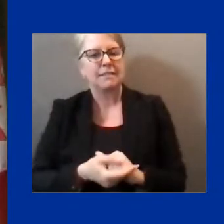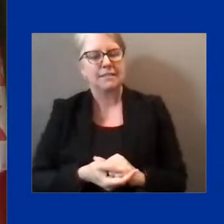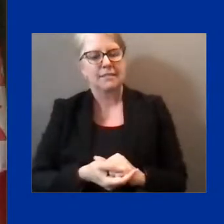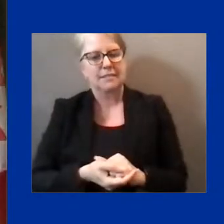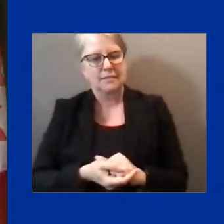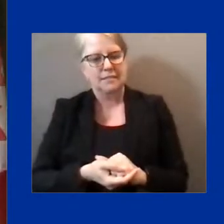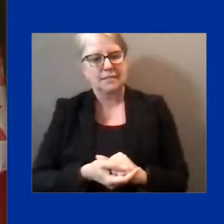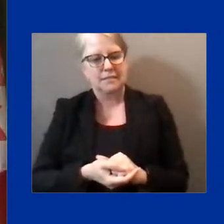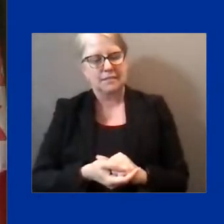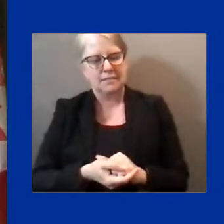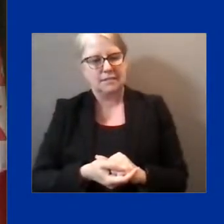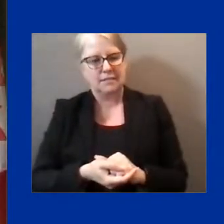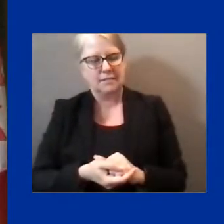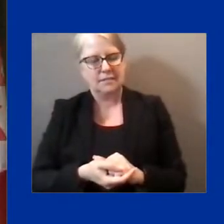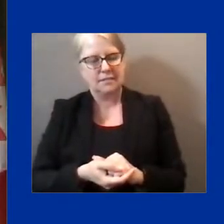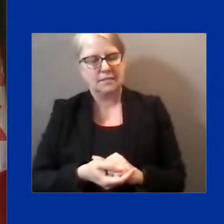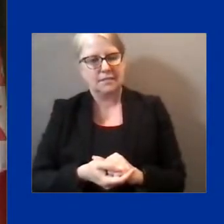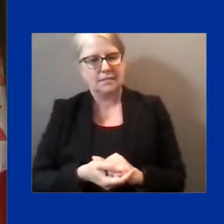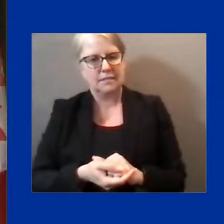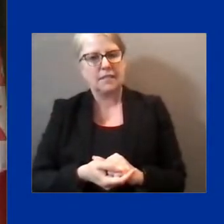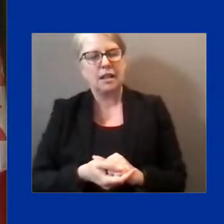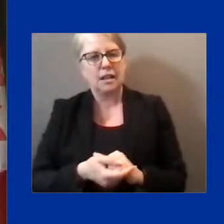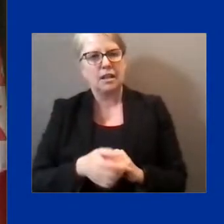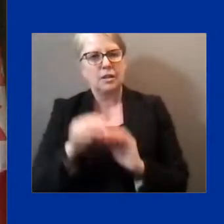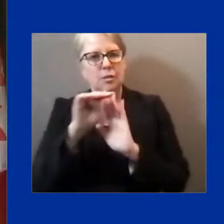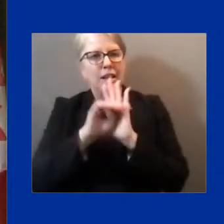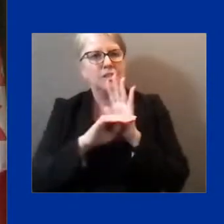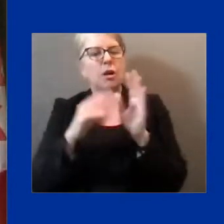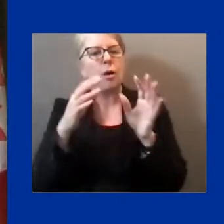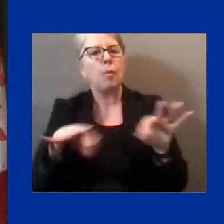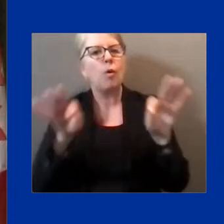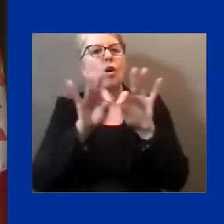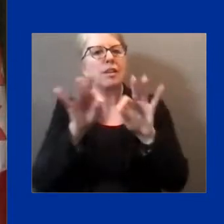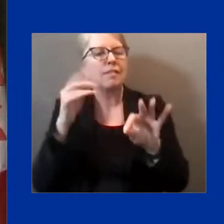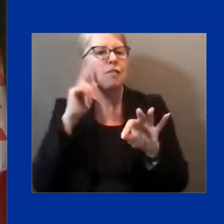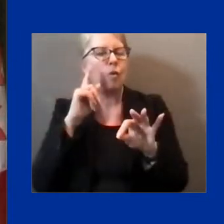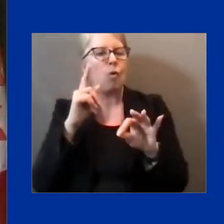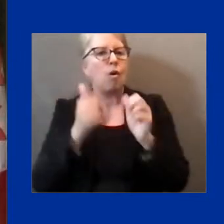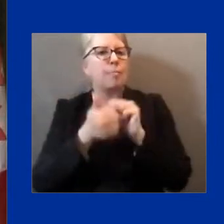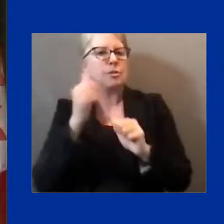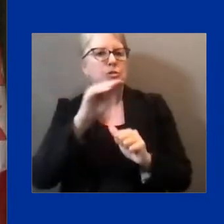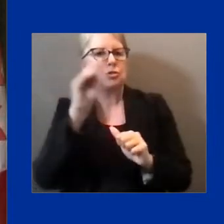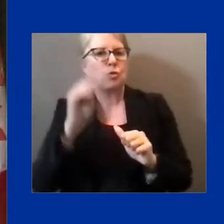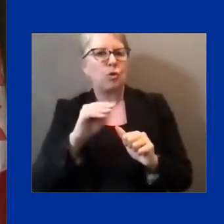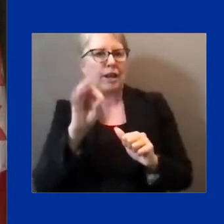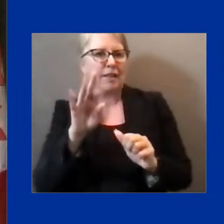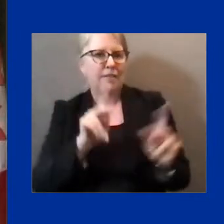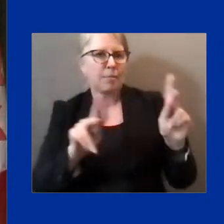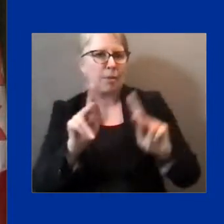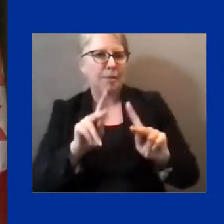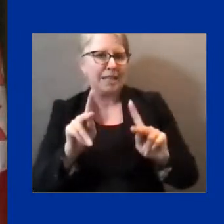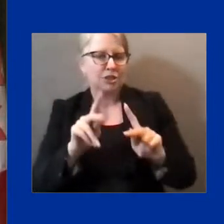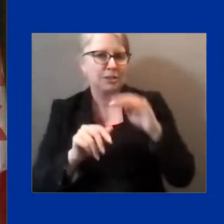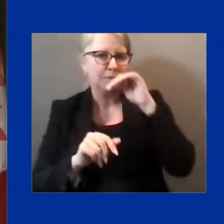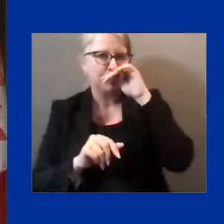The regulations are important for the majority of the population.